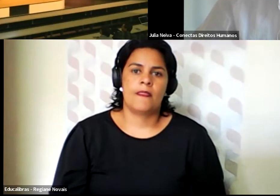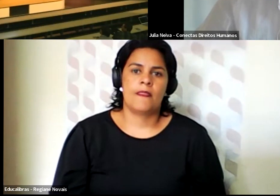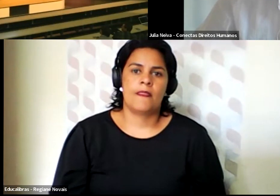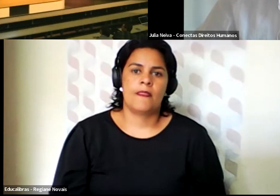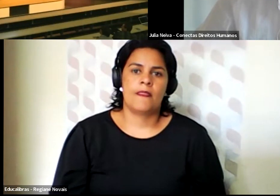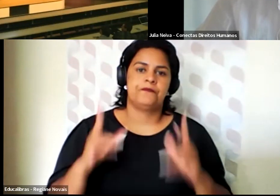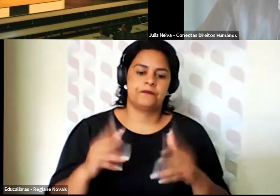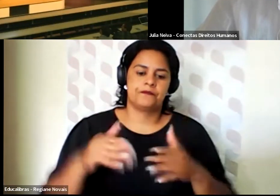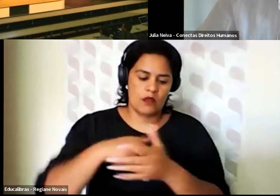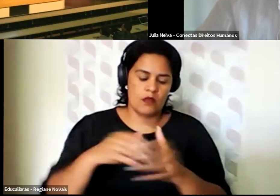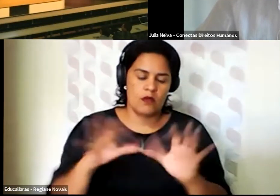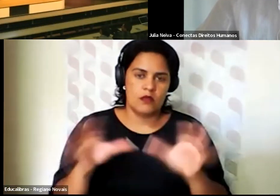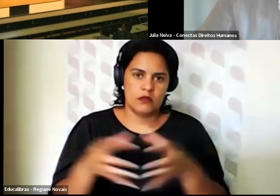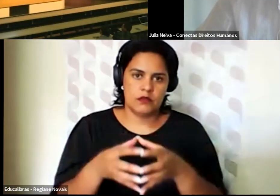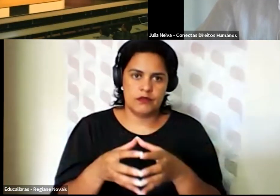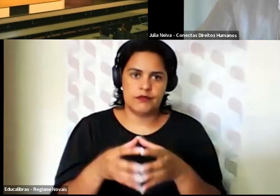of the best